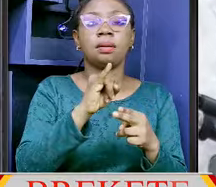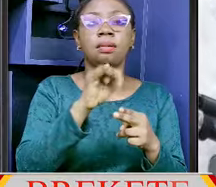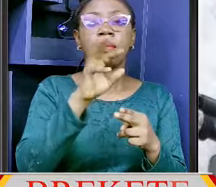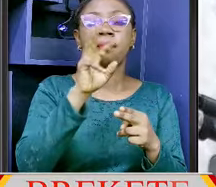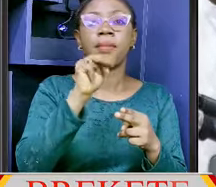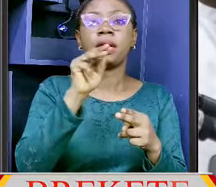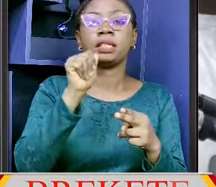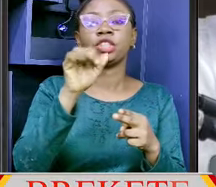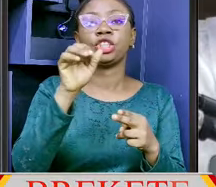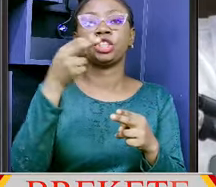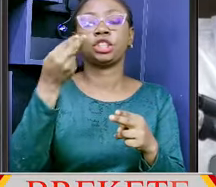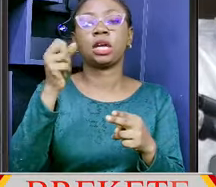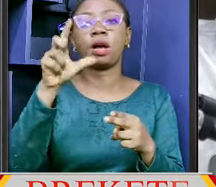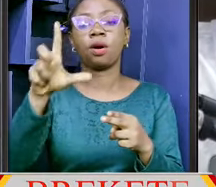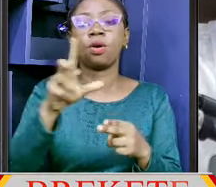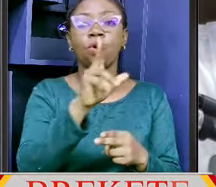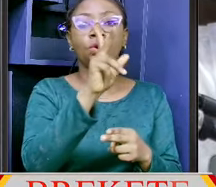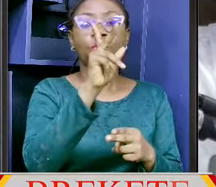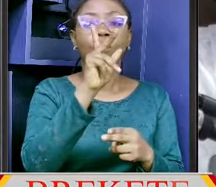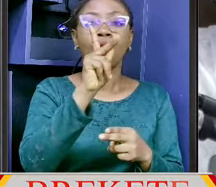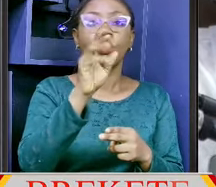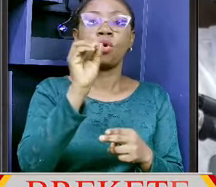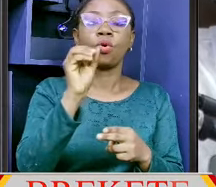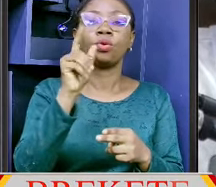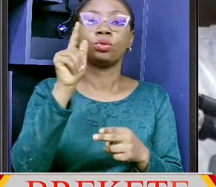Kotun. Kotun, yes. He's the deputy